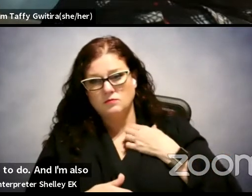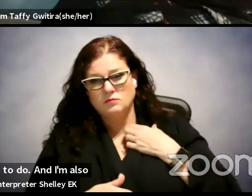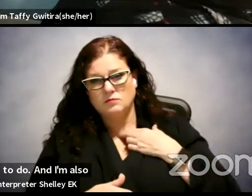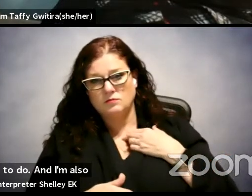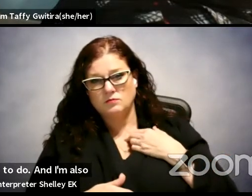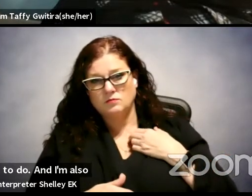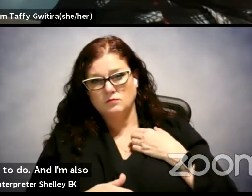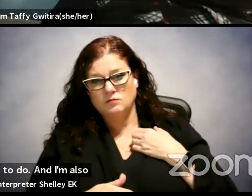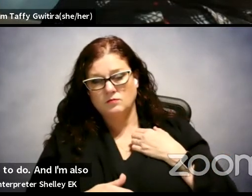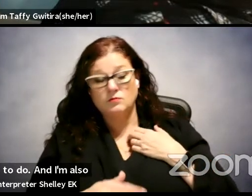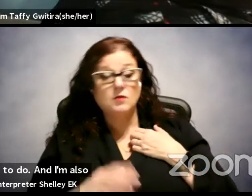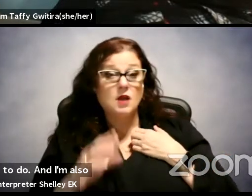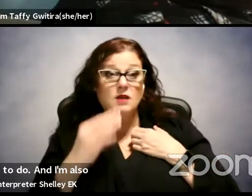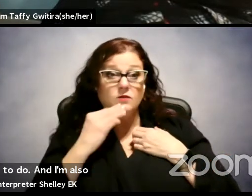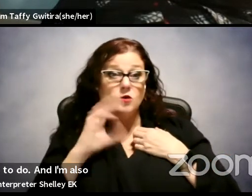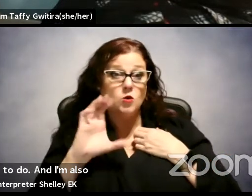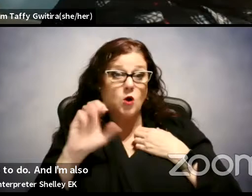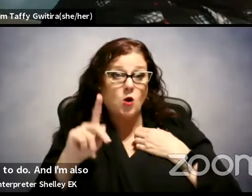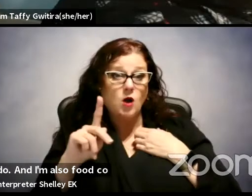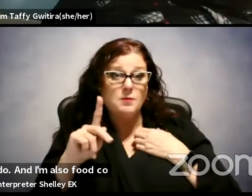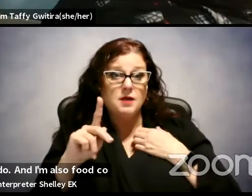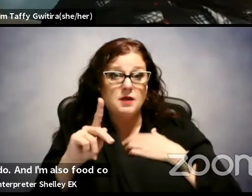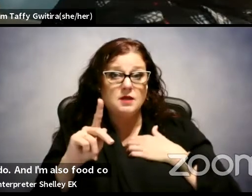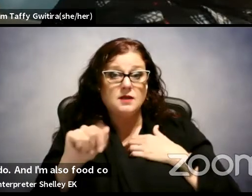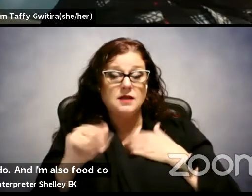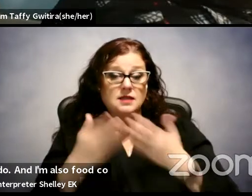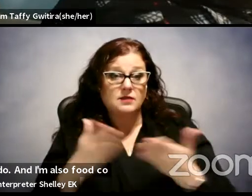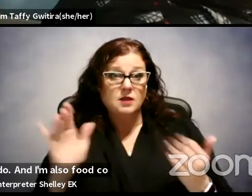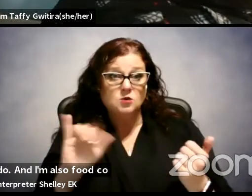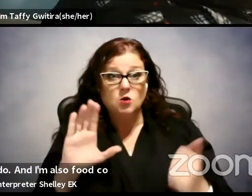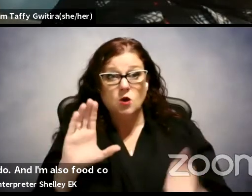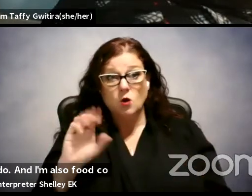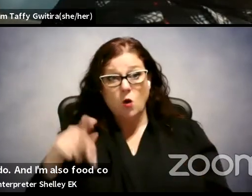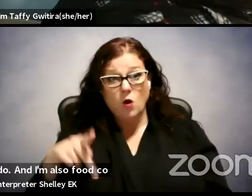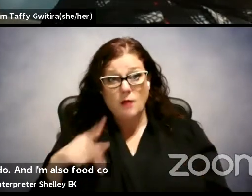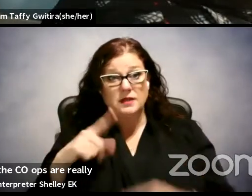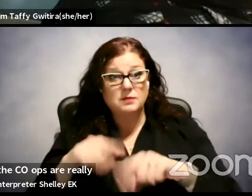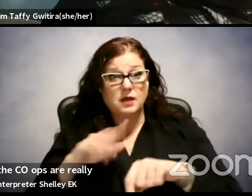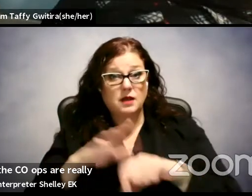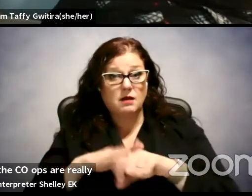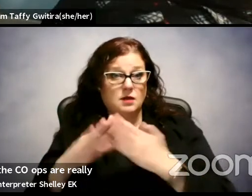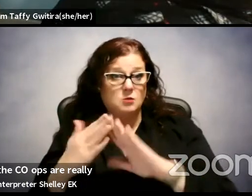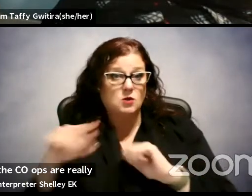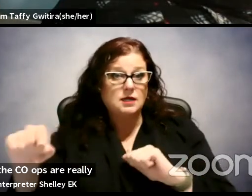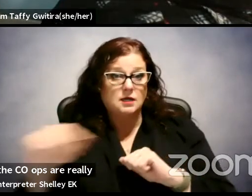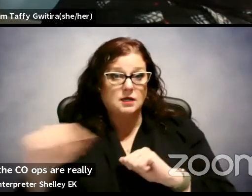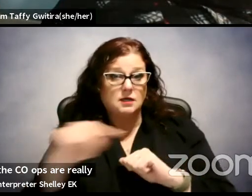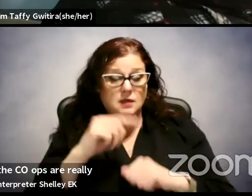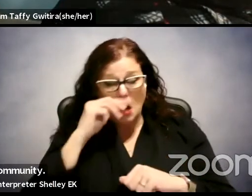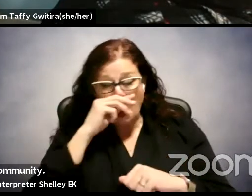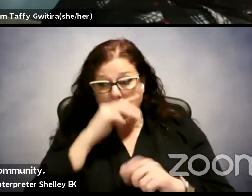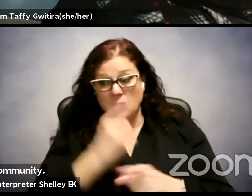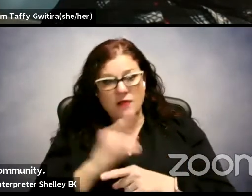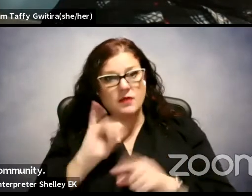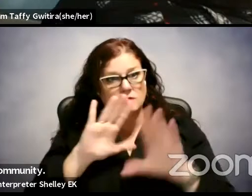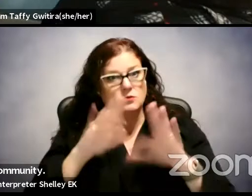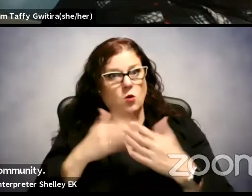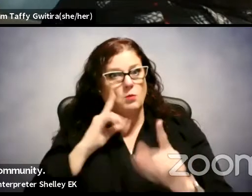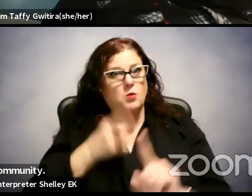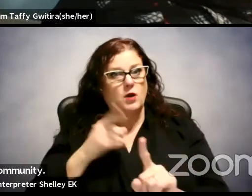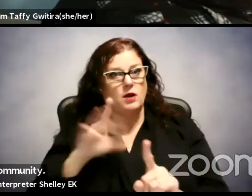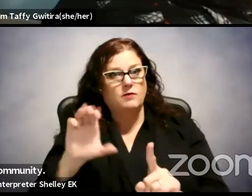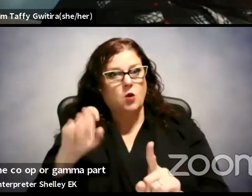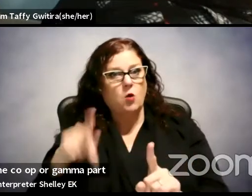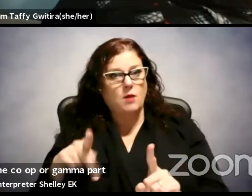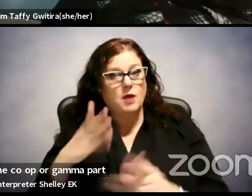Also, the co-ops really are. This is a thing too. The co-ops are really dependent on the community, right? That's the whole point of the co-op. Like I'm a